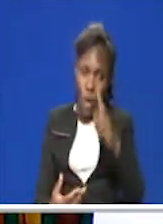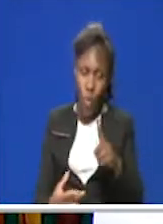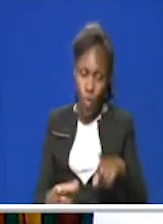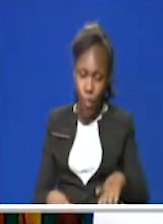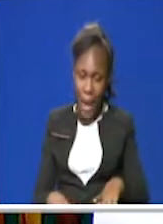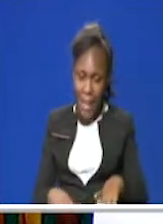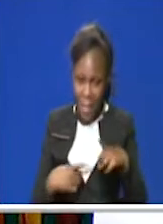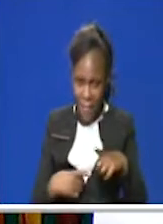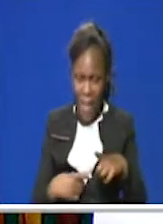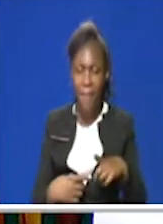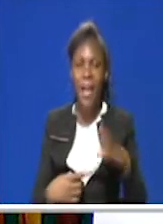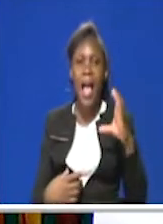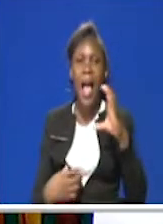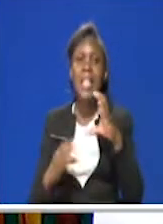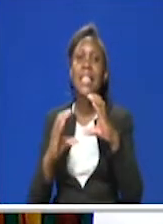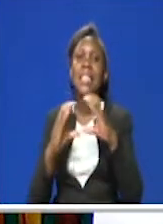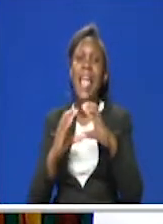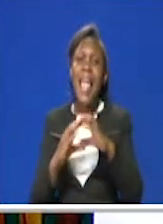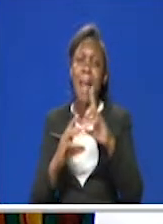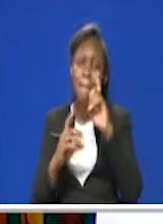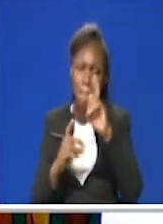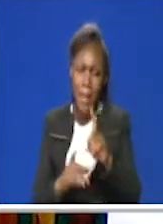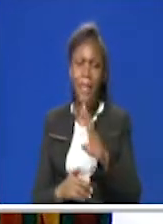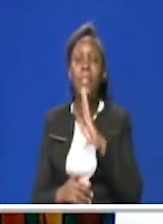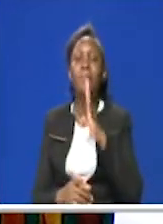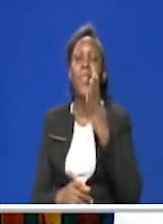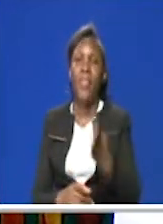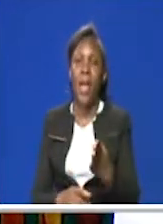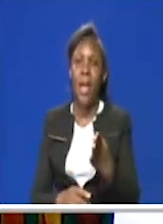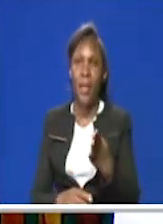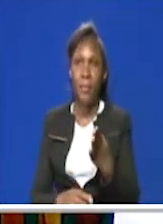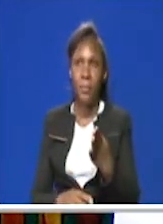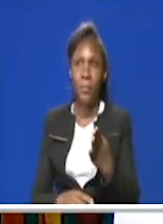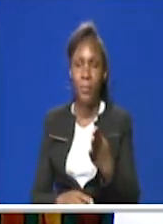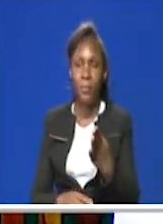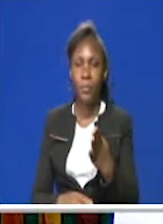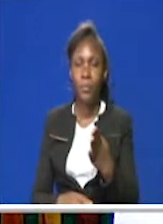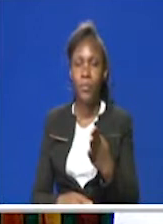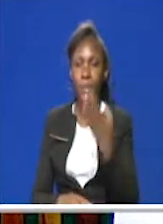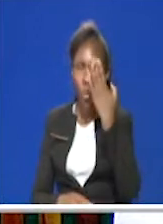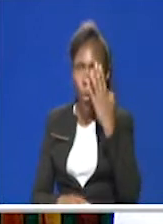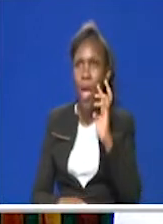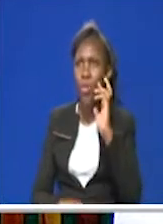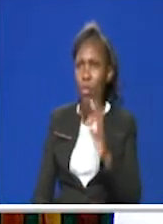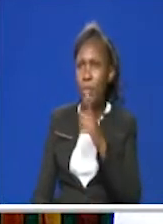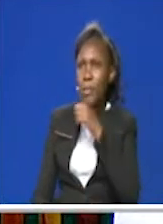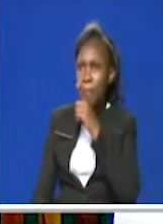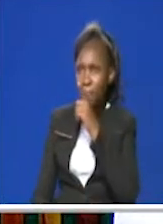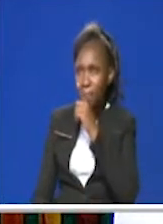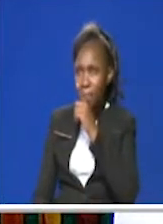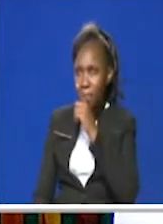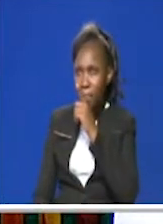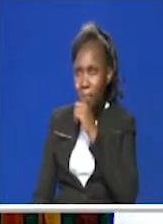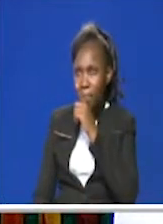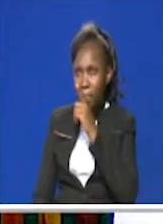a cell must be there. And that is why we have our first definition of a term, cell.